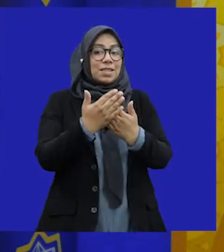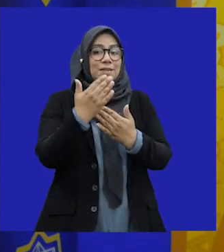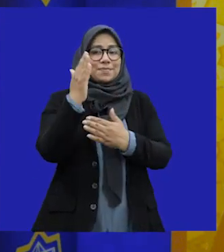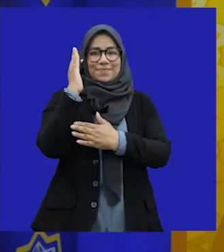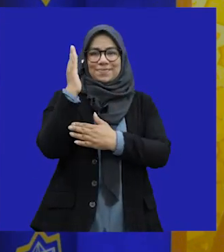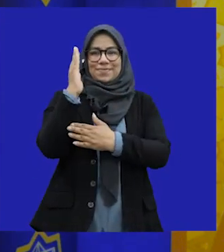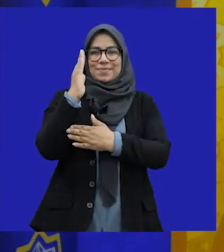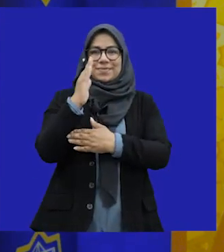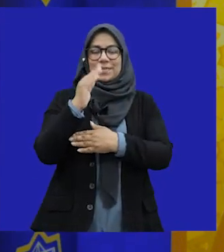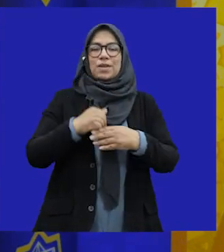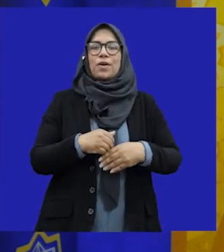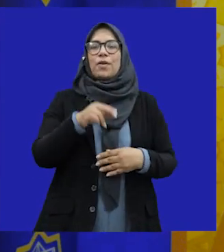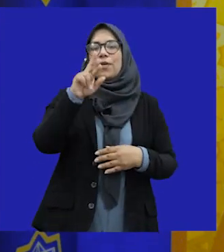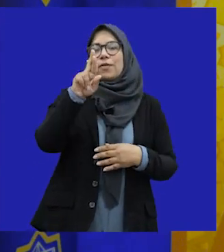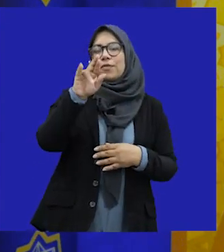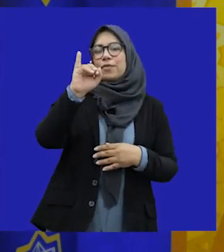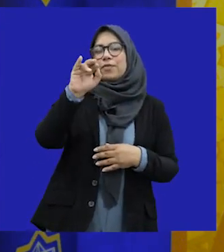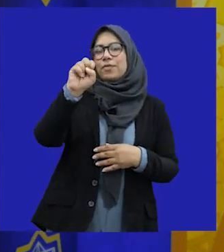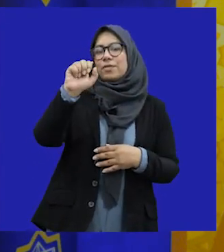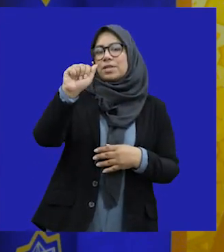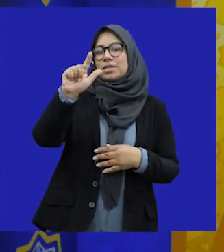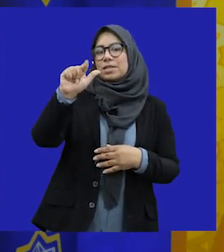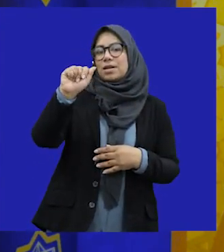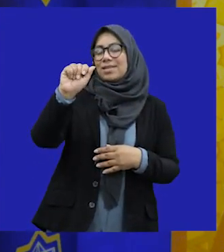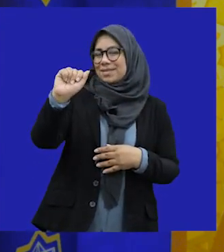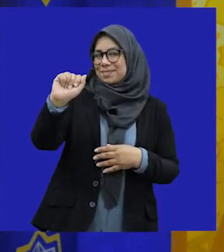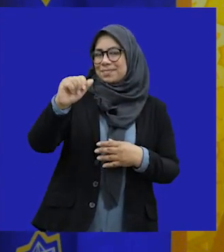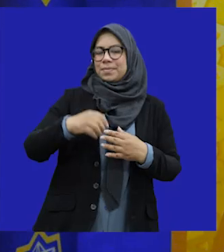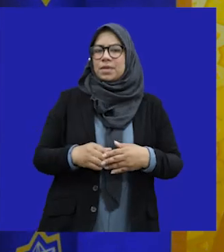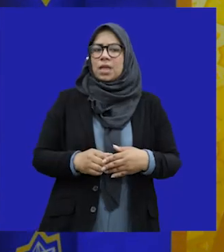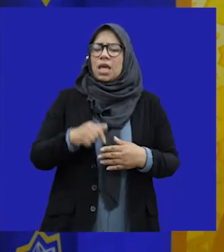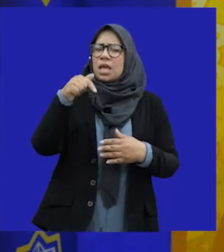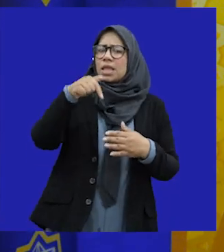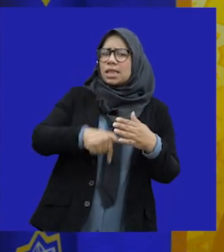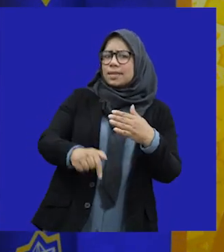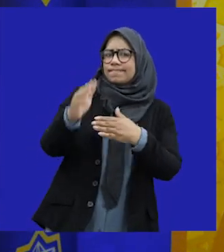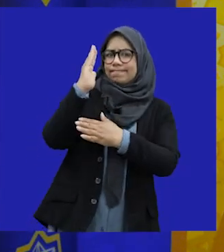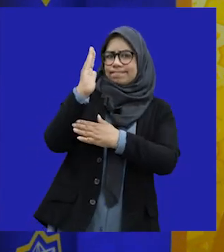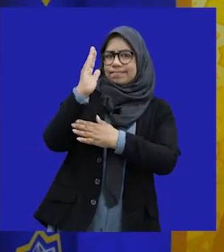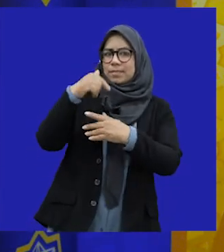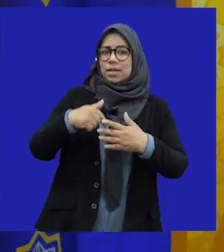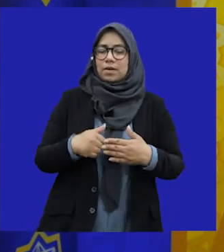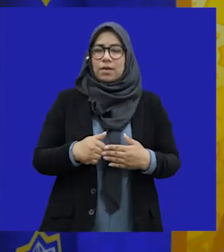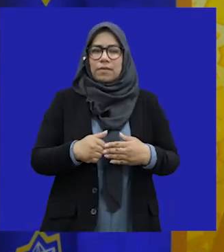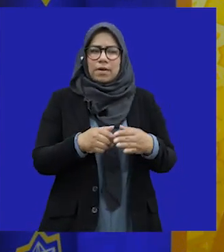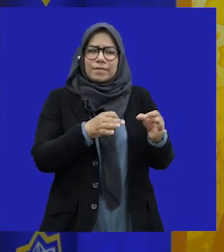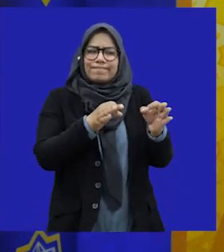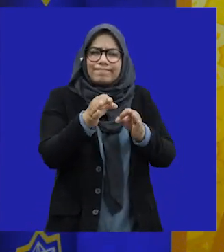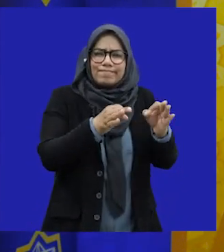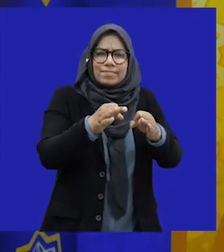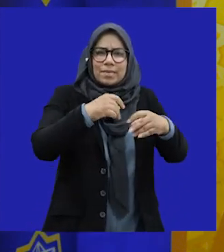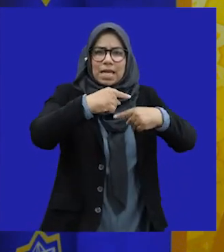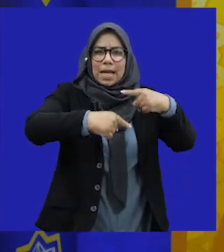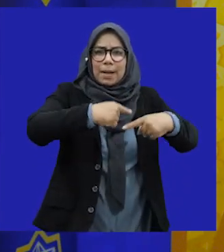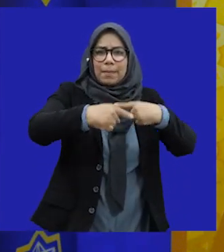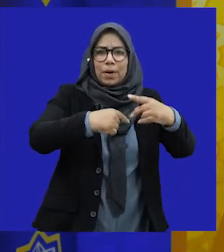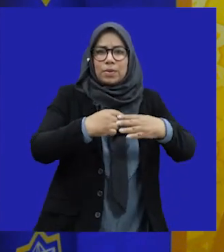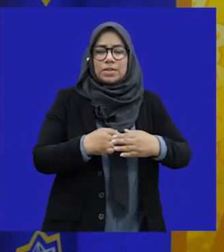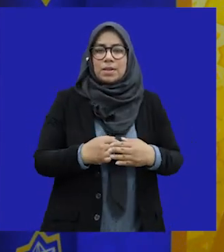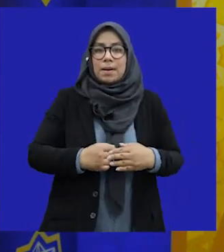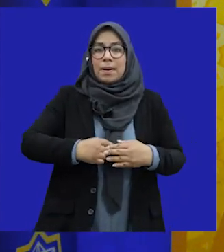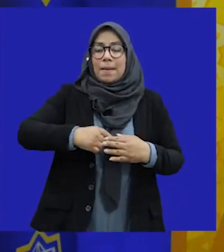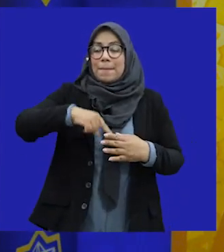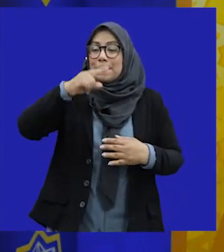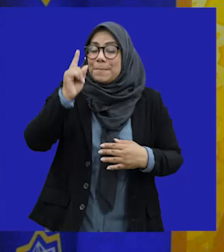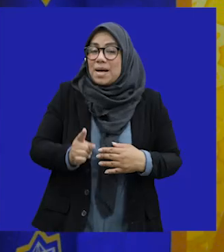a new episode of the Risaalath program. In this episode, we will be diving into the topic of